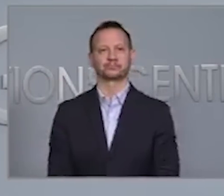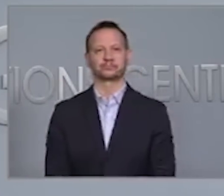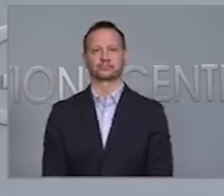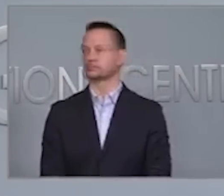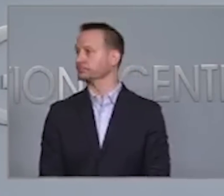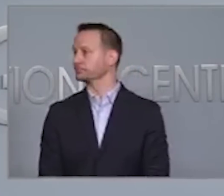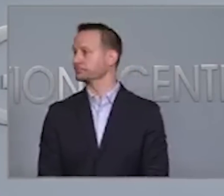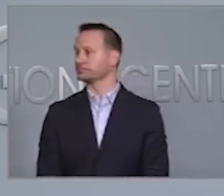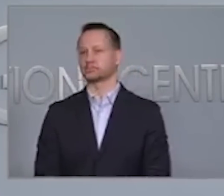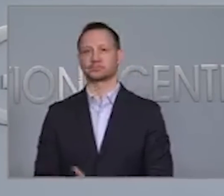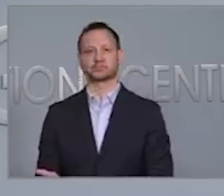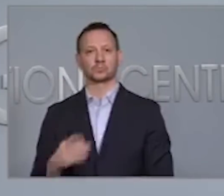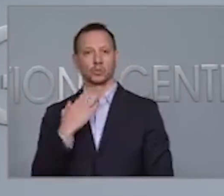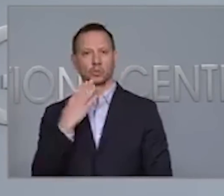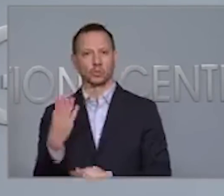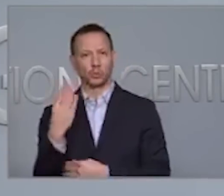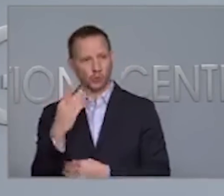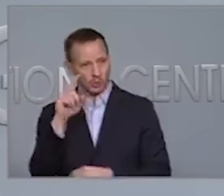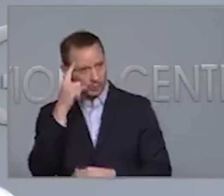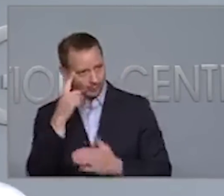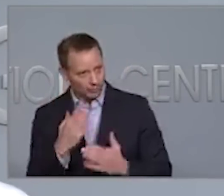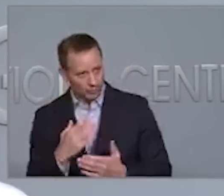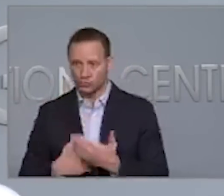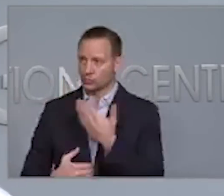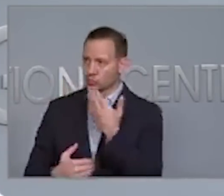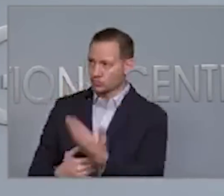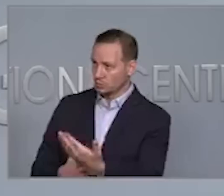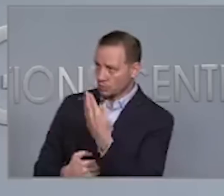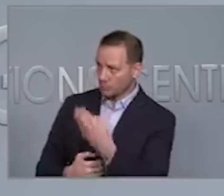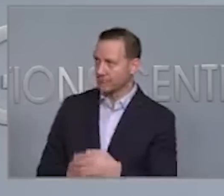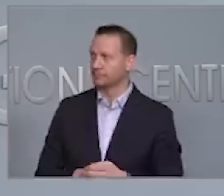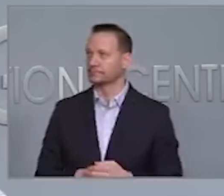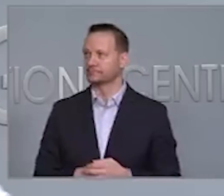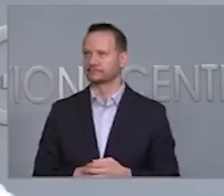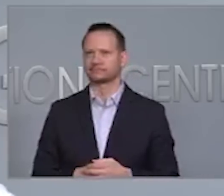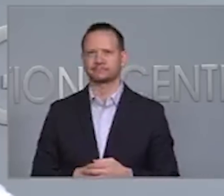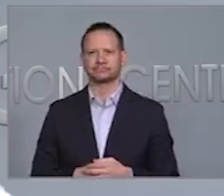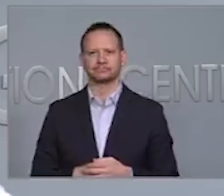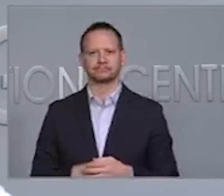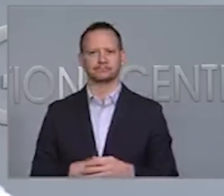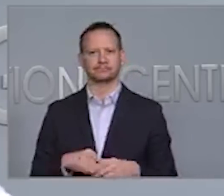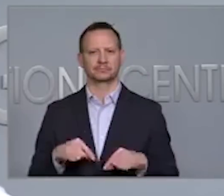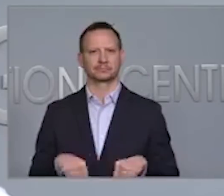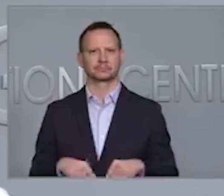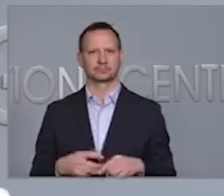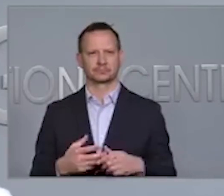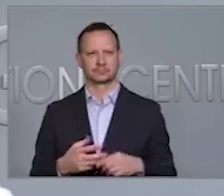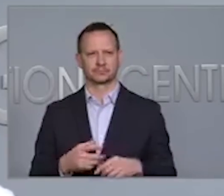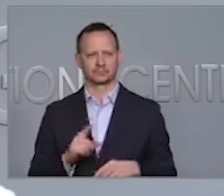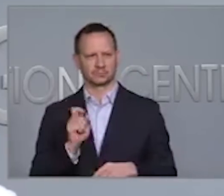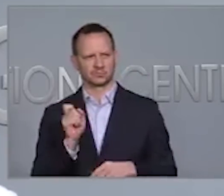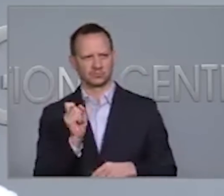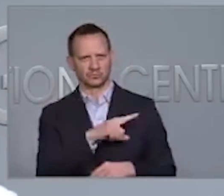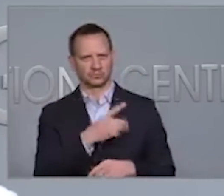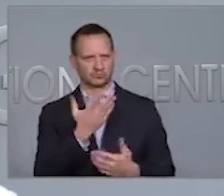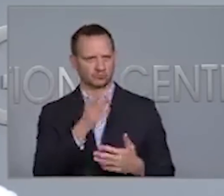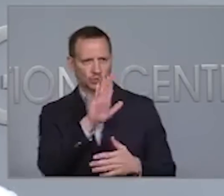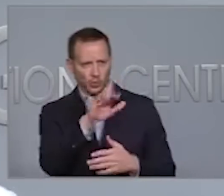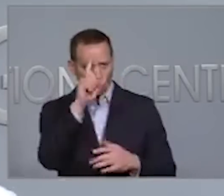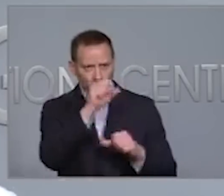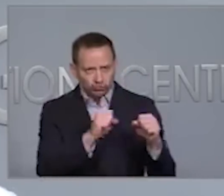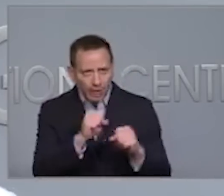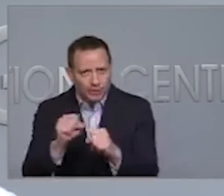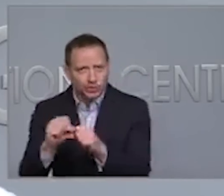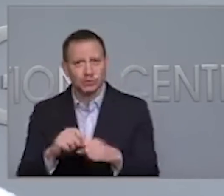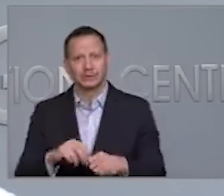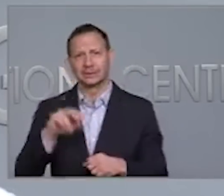Good morning, Governor. Good morning. With this system kind of being broken up in this form or fashion, is there any change to the strategy and how NCDOT